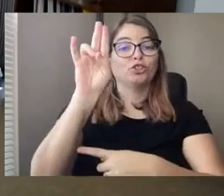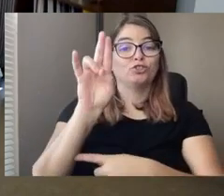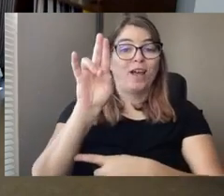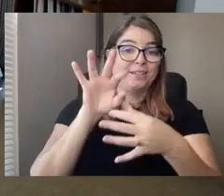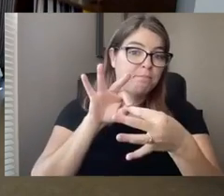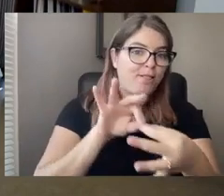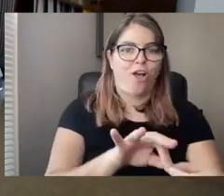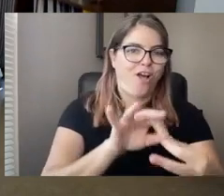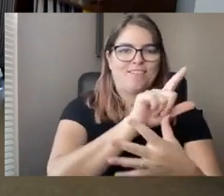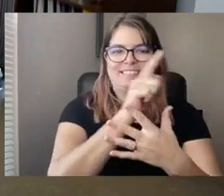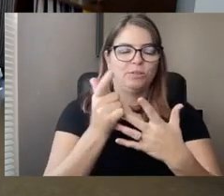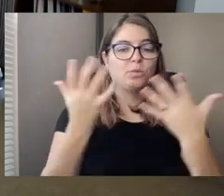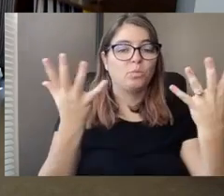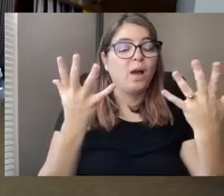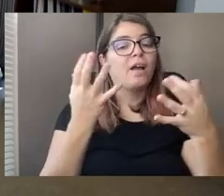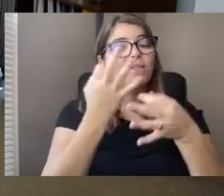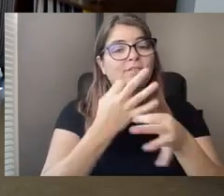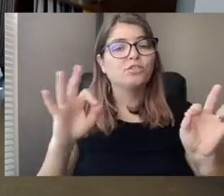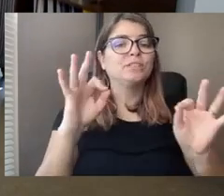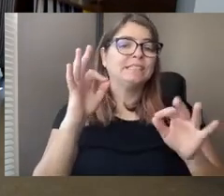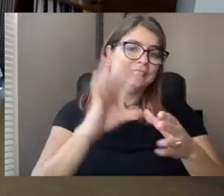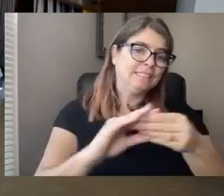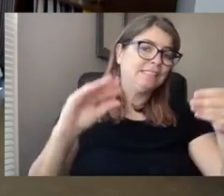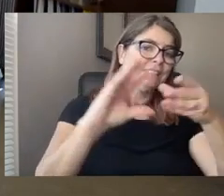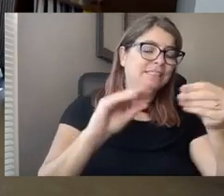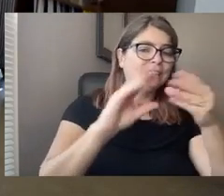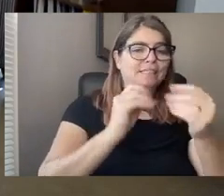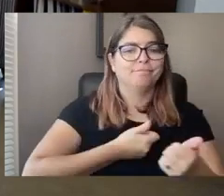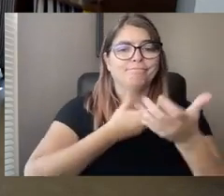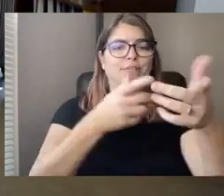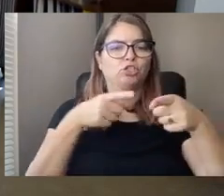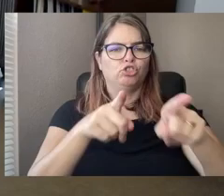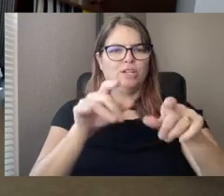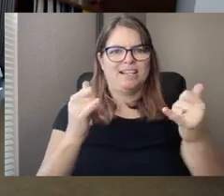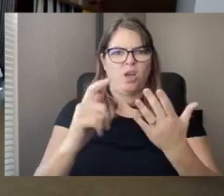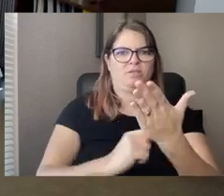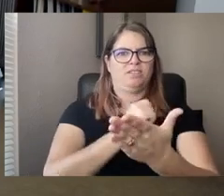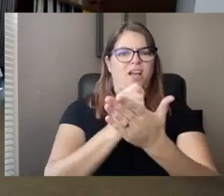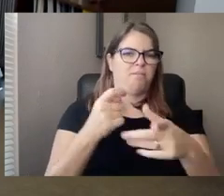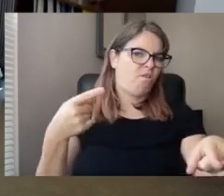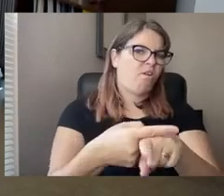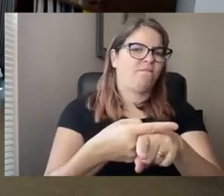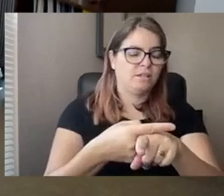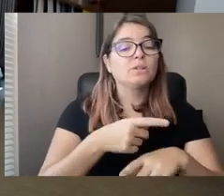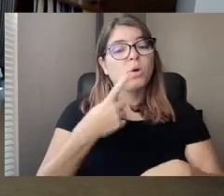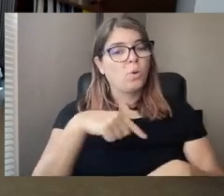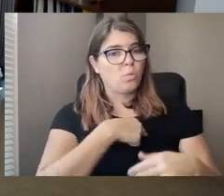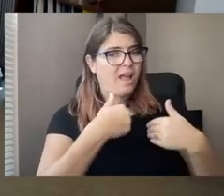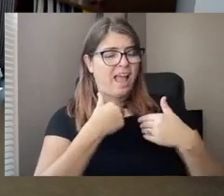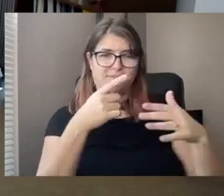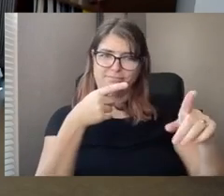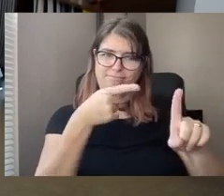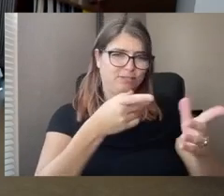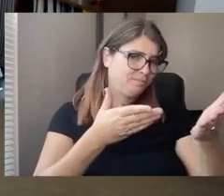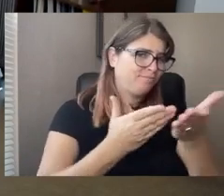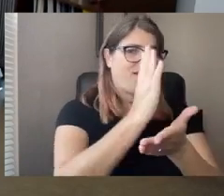series, free speech during times of conflict. This topic speaks to a fundamental right in the US and is key to